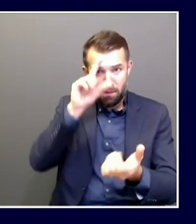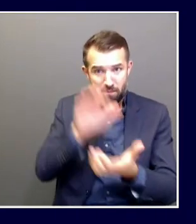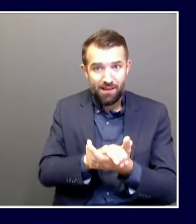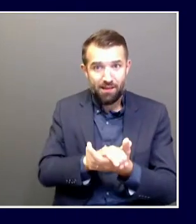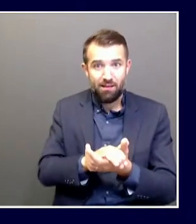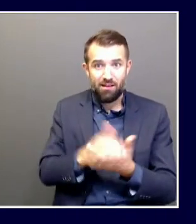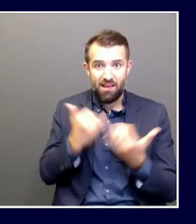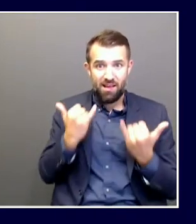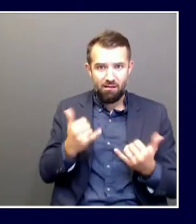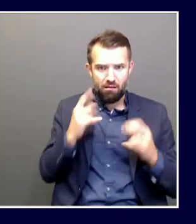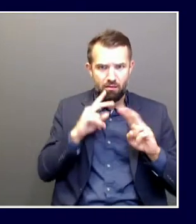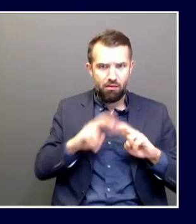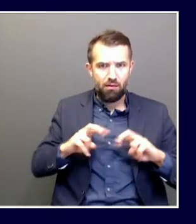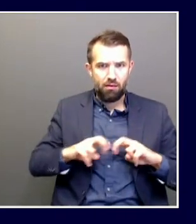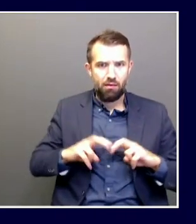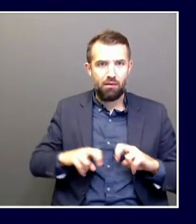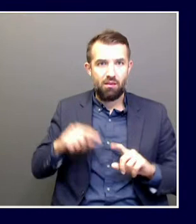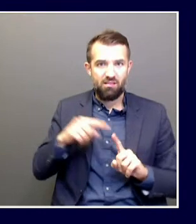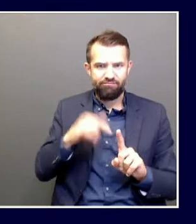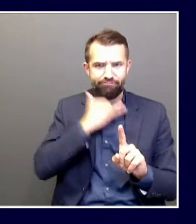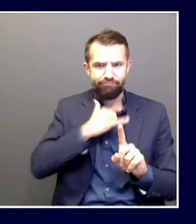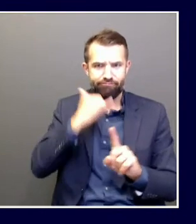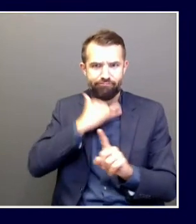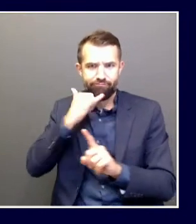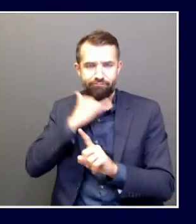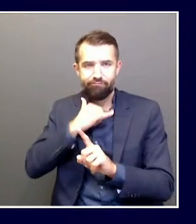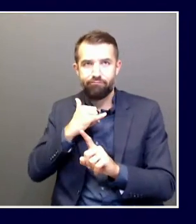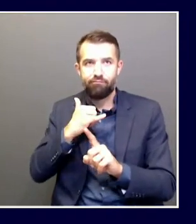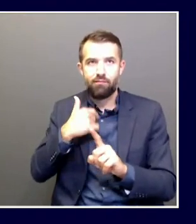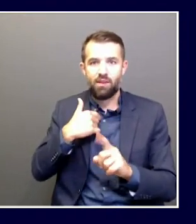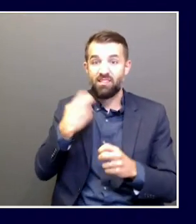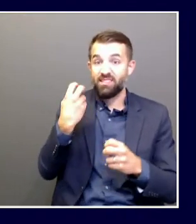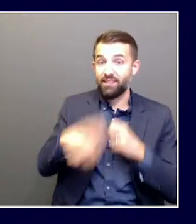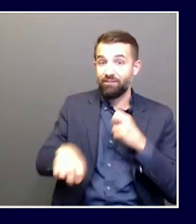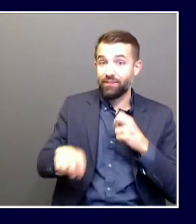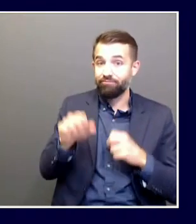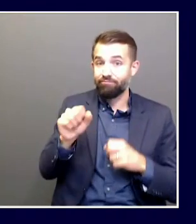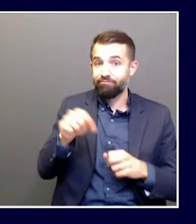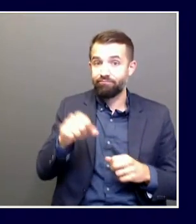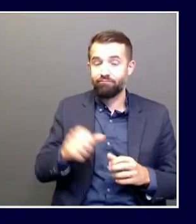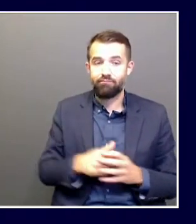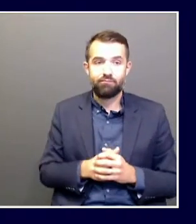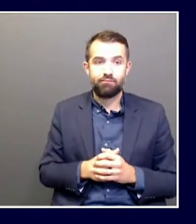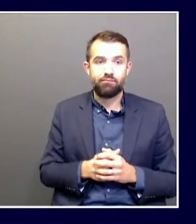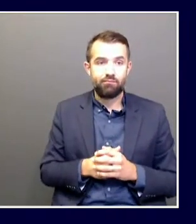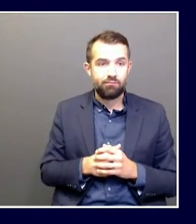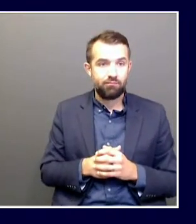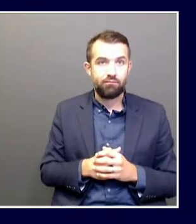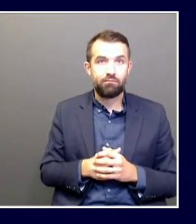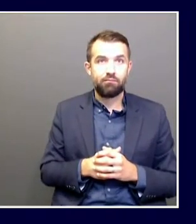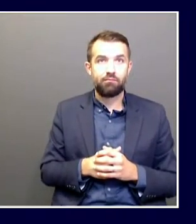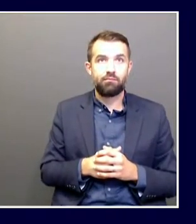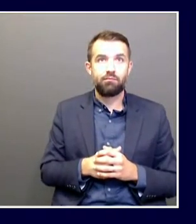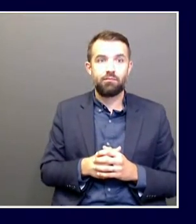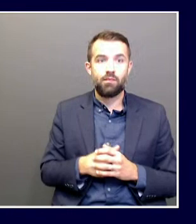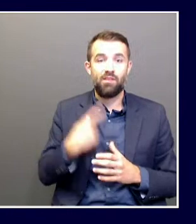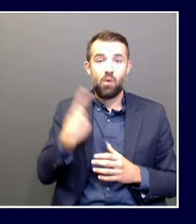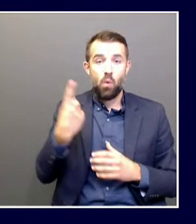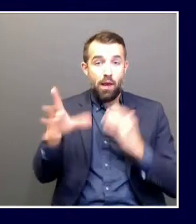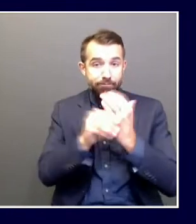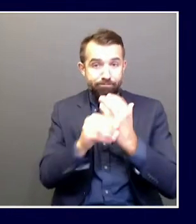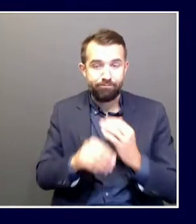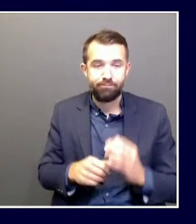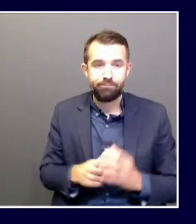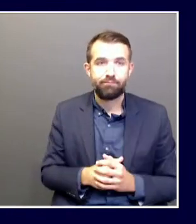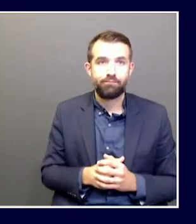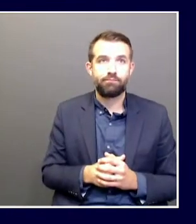vaccines, but I think we see it in so many areas of science right now. I'll add kind of on a note of optimism